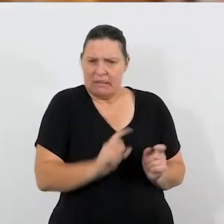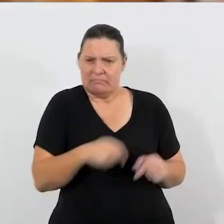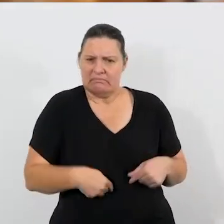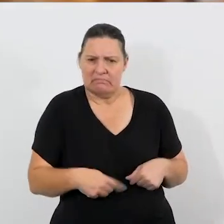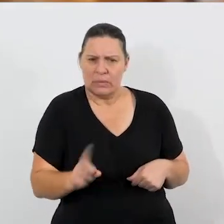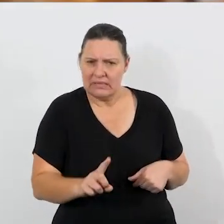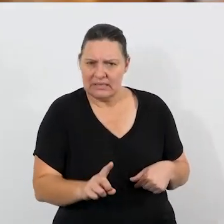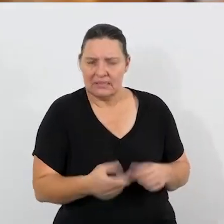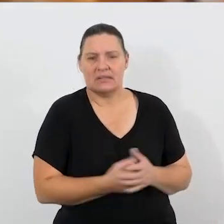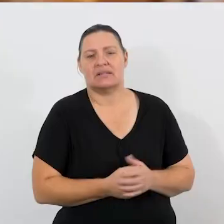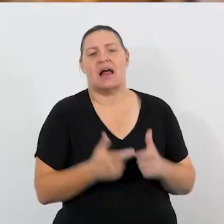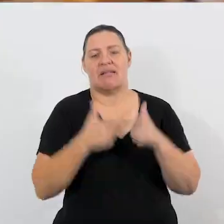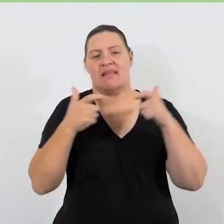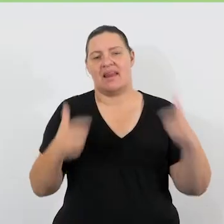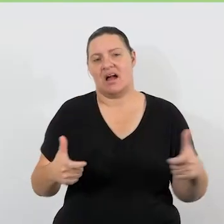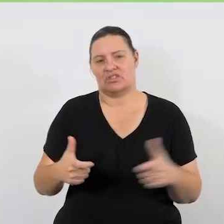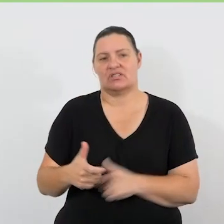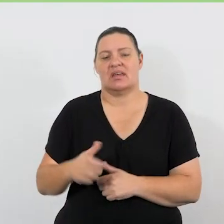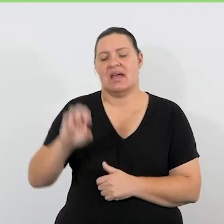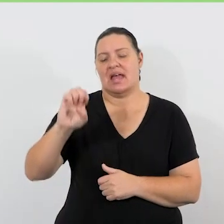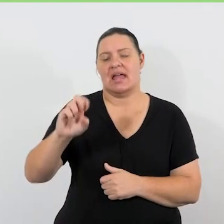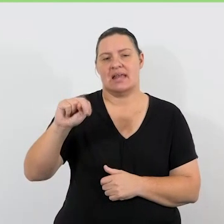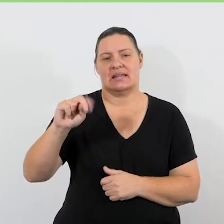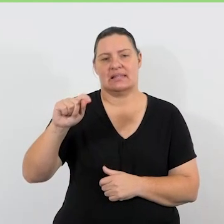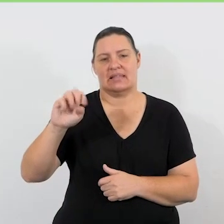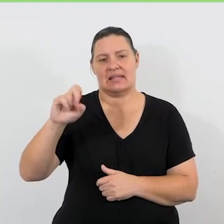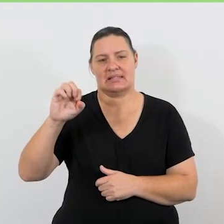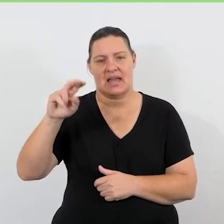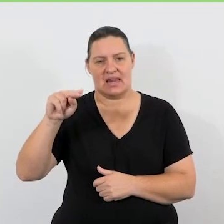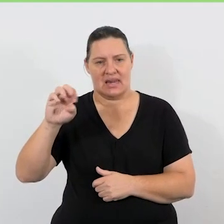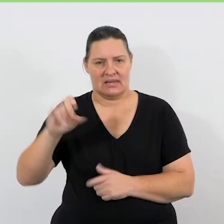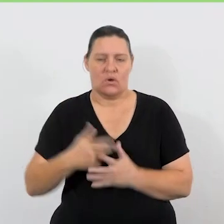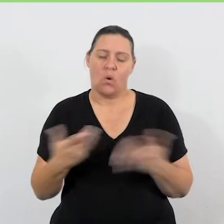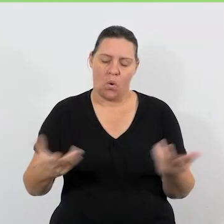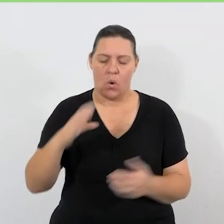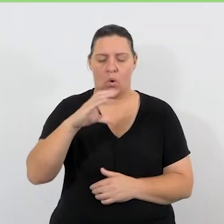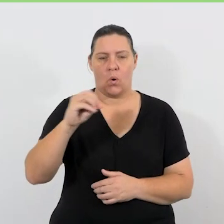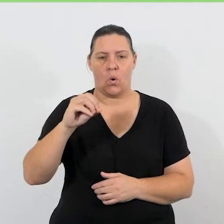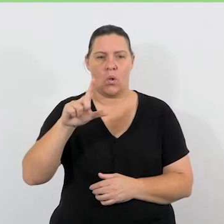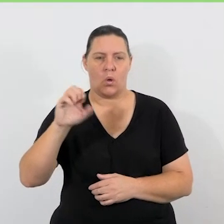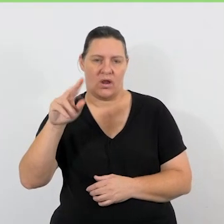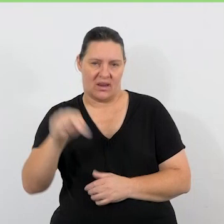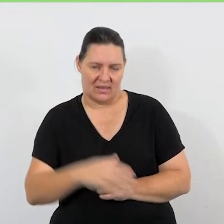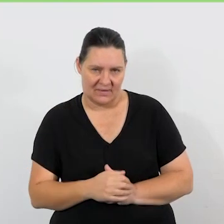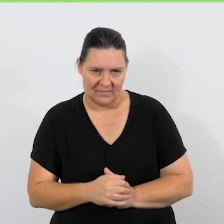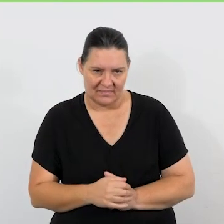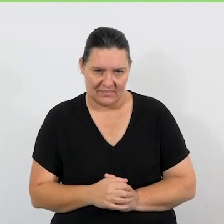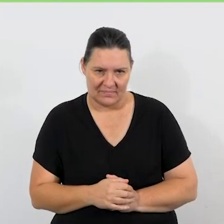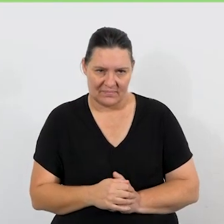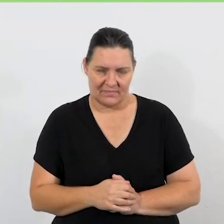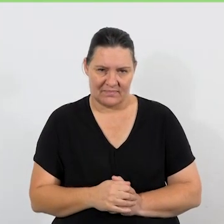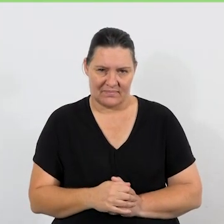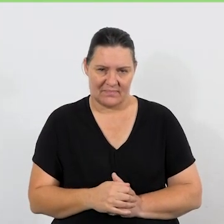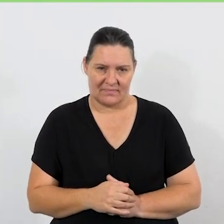rectum. And that is obviously what? The large intestines or the colon. Let's put the colon because it is